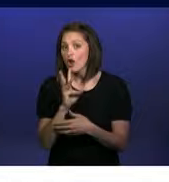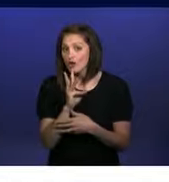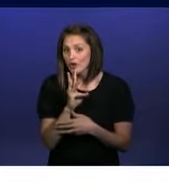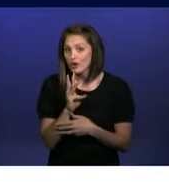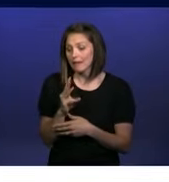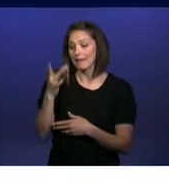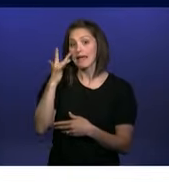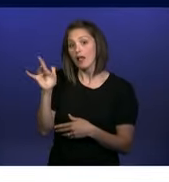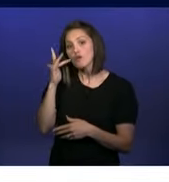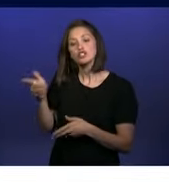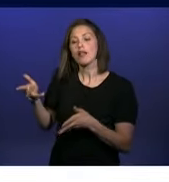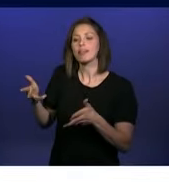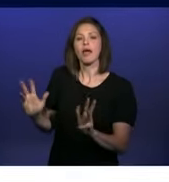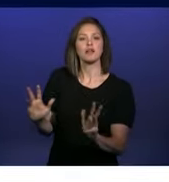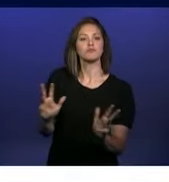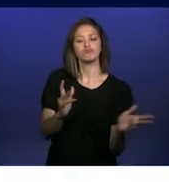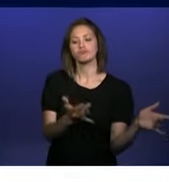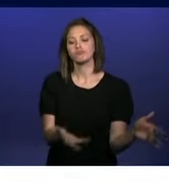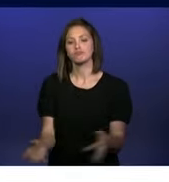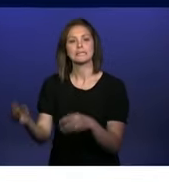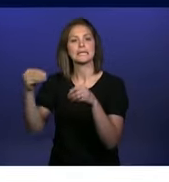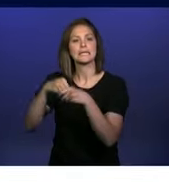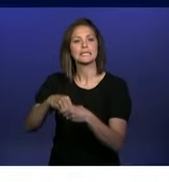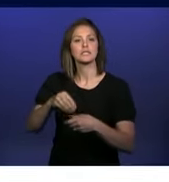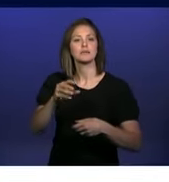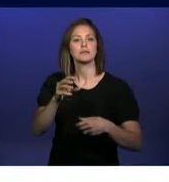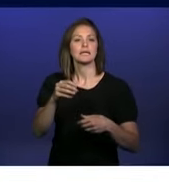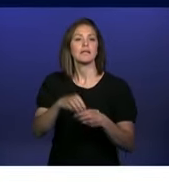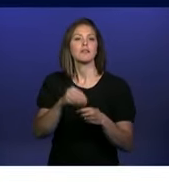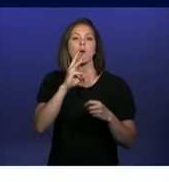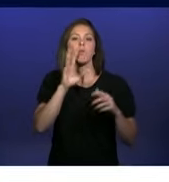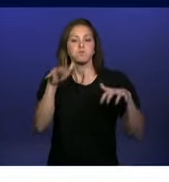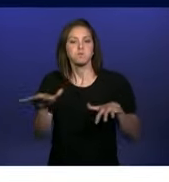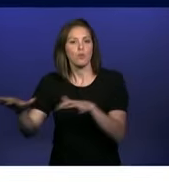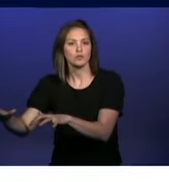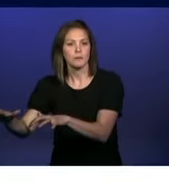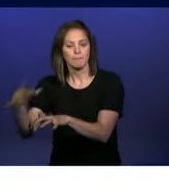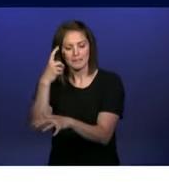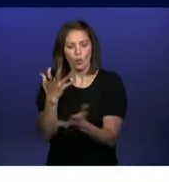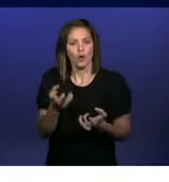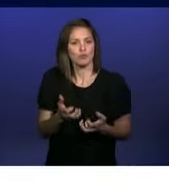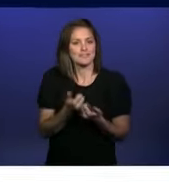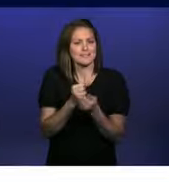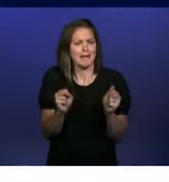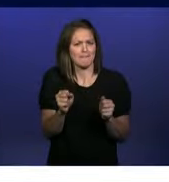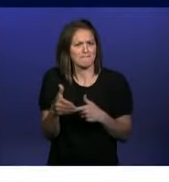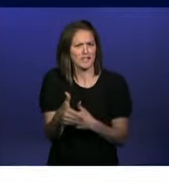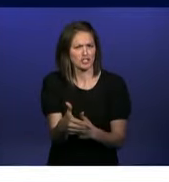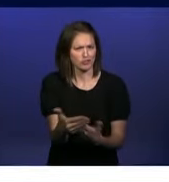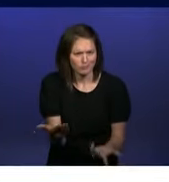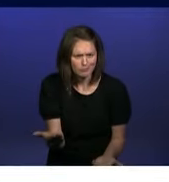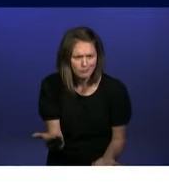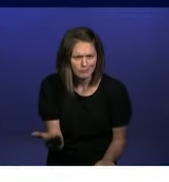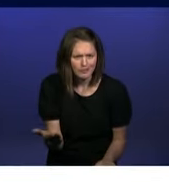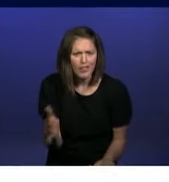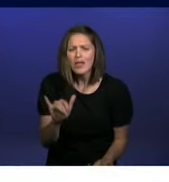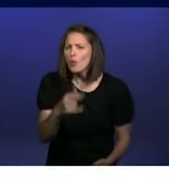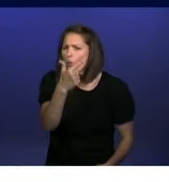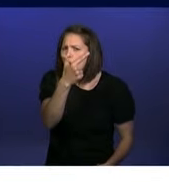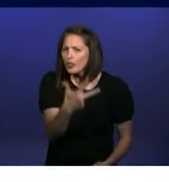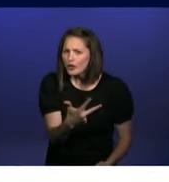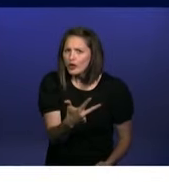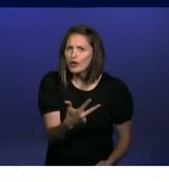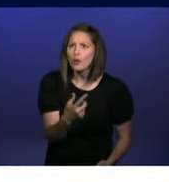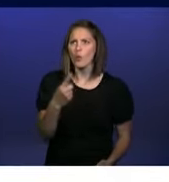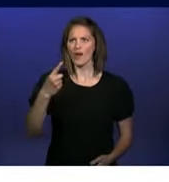just allowing to wash and dump in the ocean as they save some little fish. That's literally between one-third to one-half